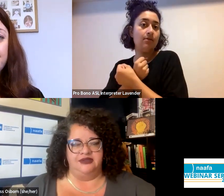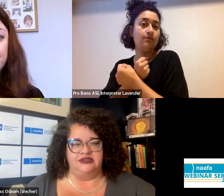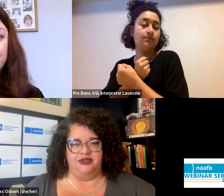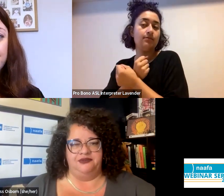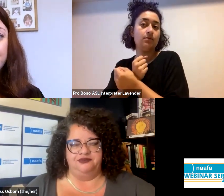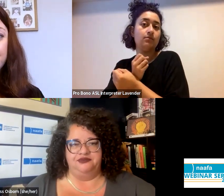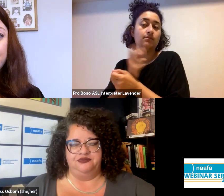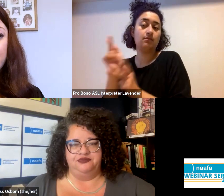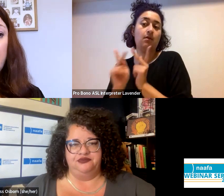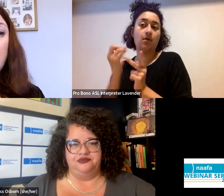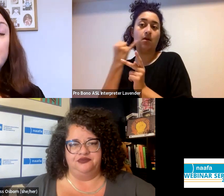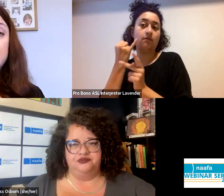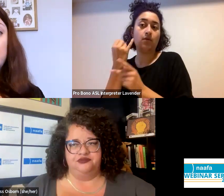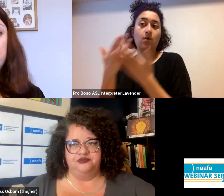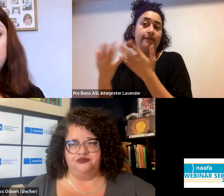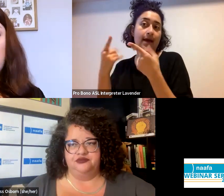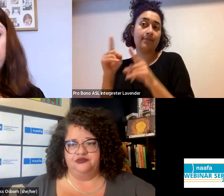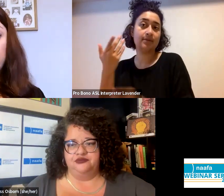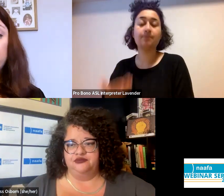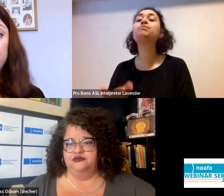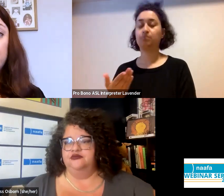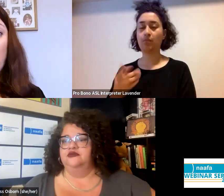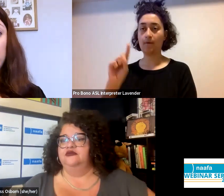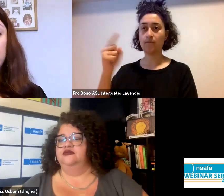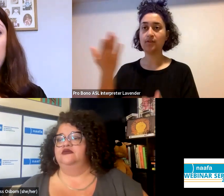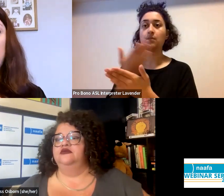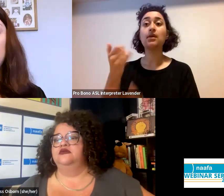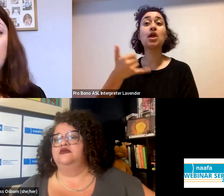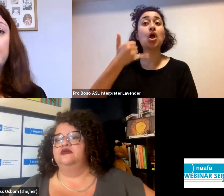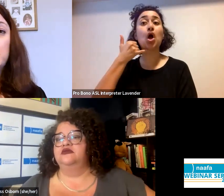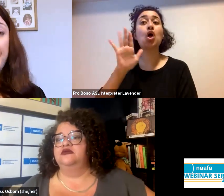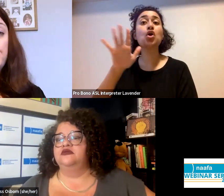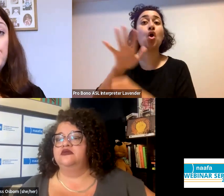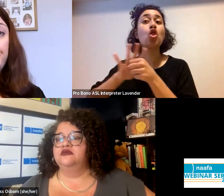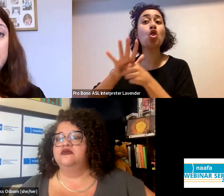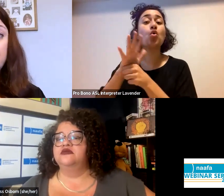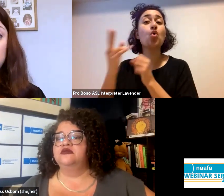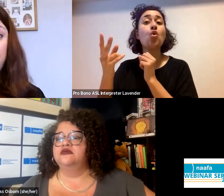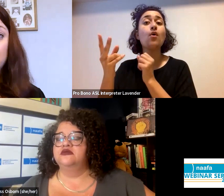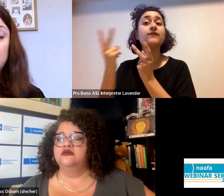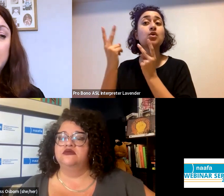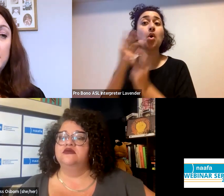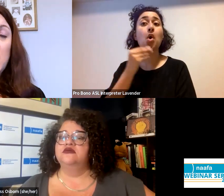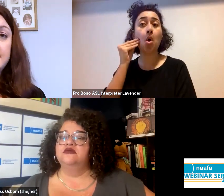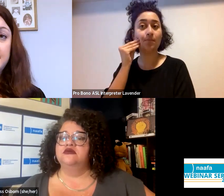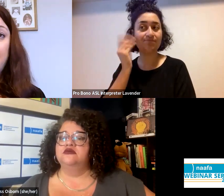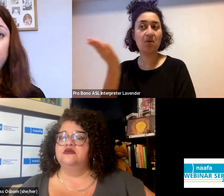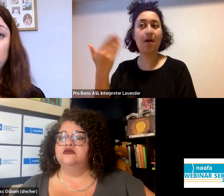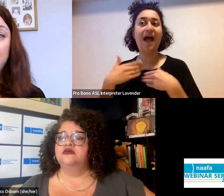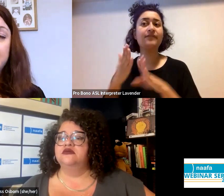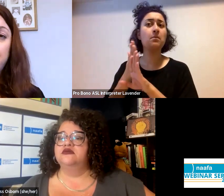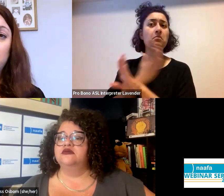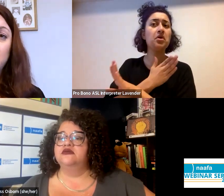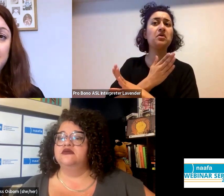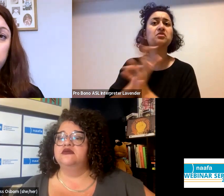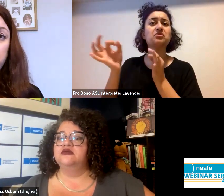what happens to me? First thing would be to call your local funeral home. A lot of them will have a pre-arrangement director on staff, or